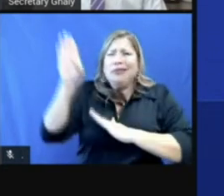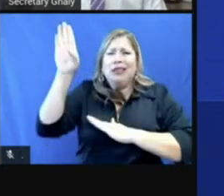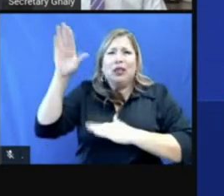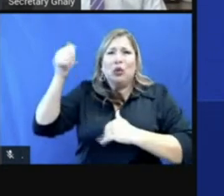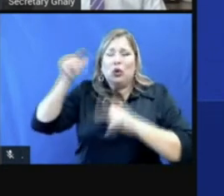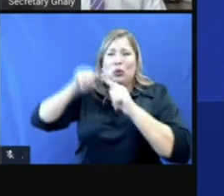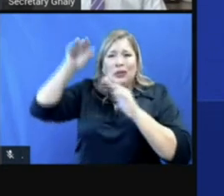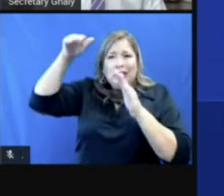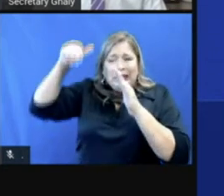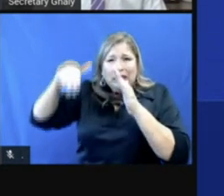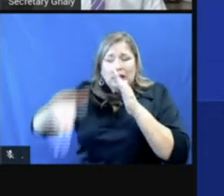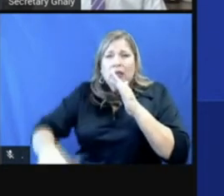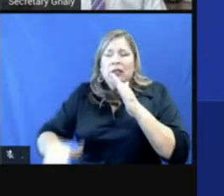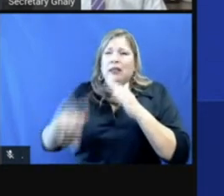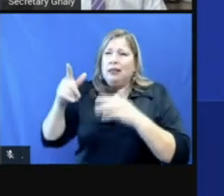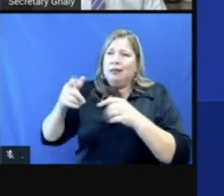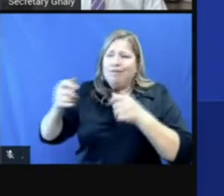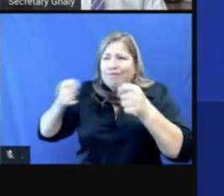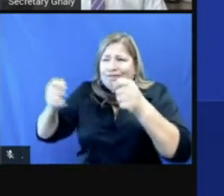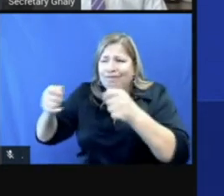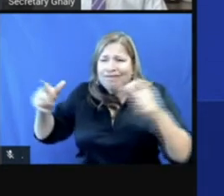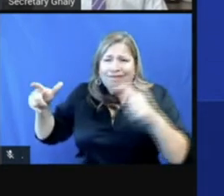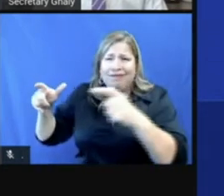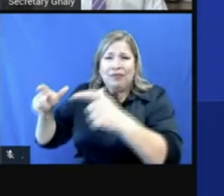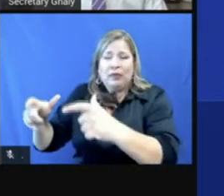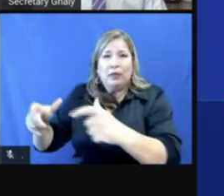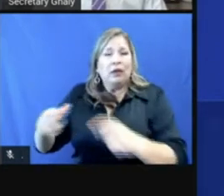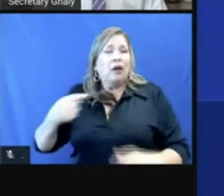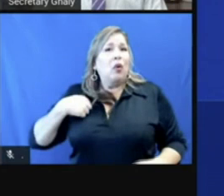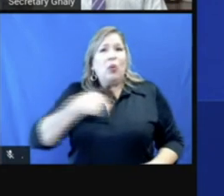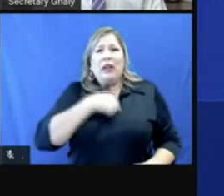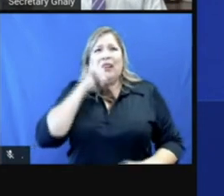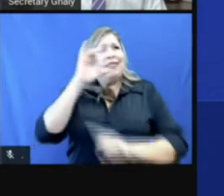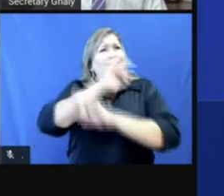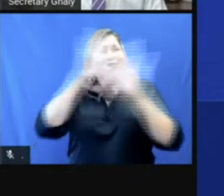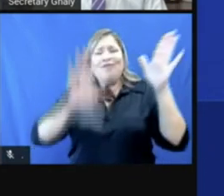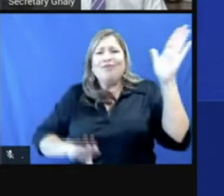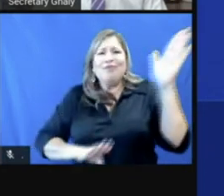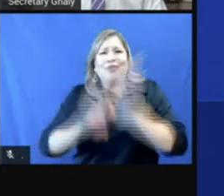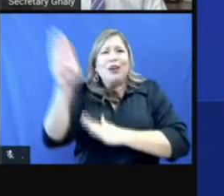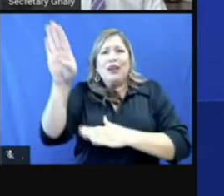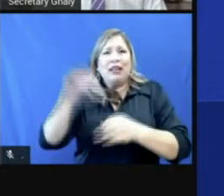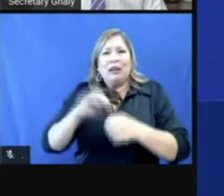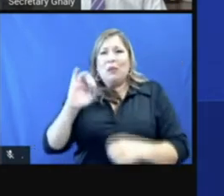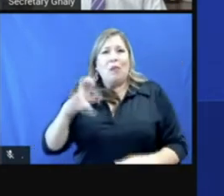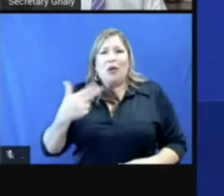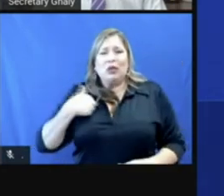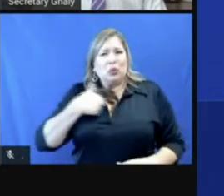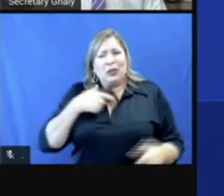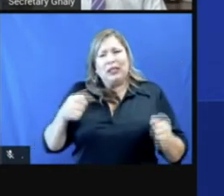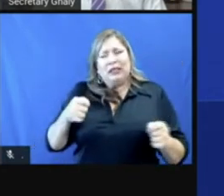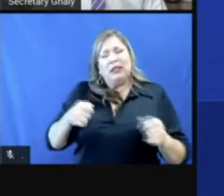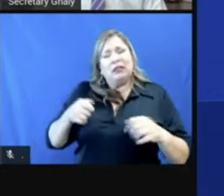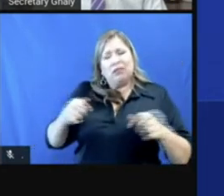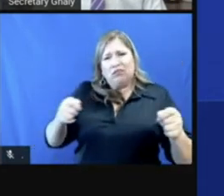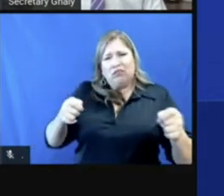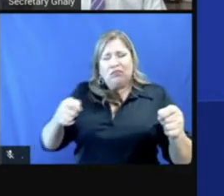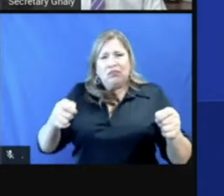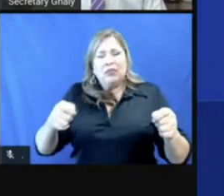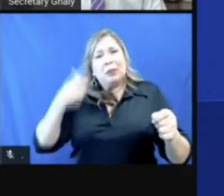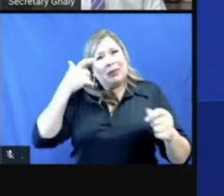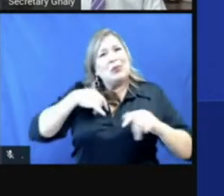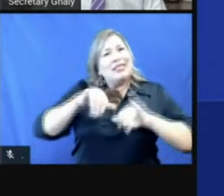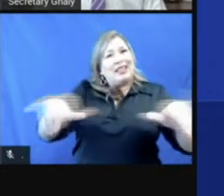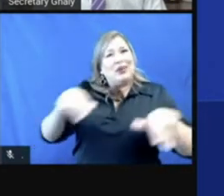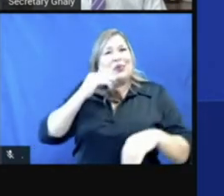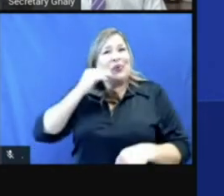we really didn't in March experience that radical rise. And just like then, today's actions will help